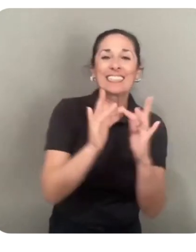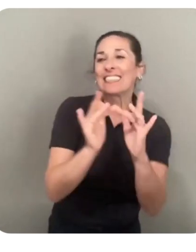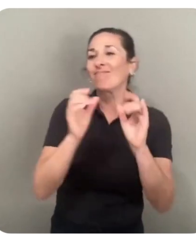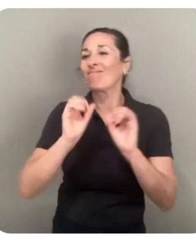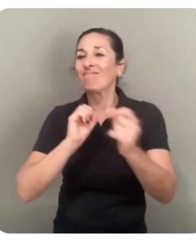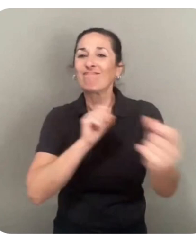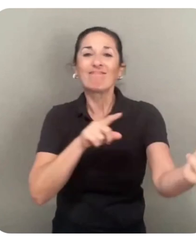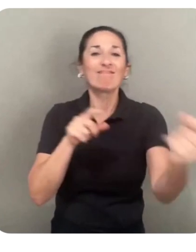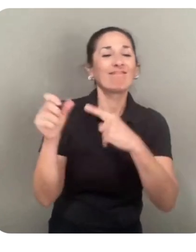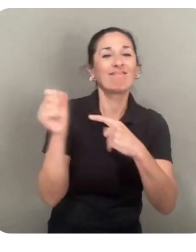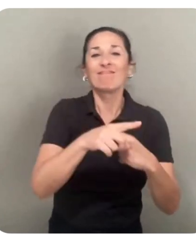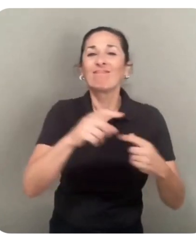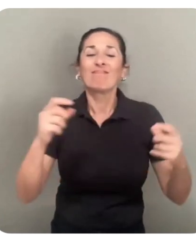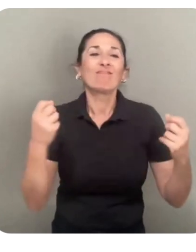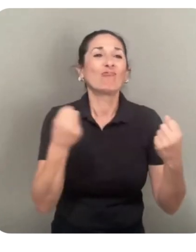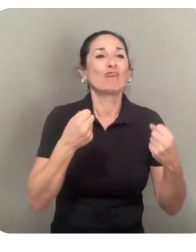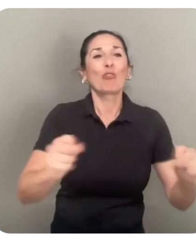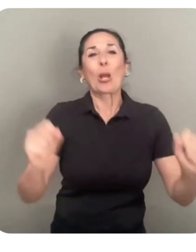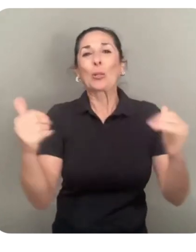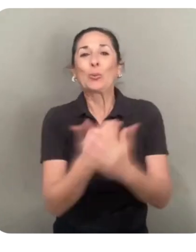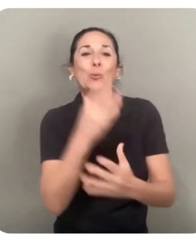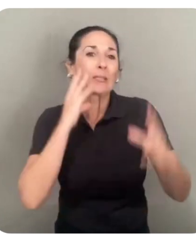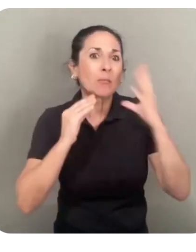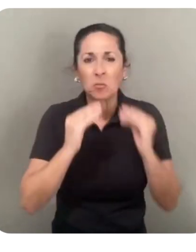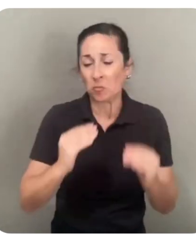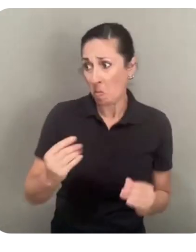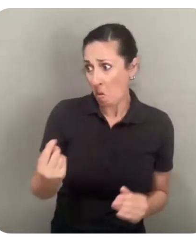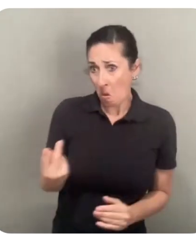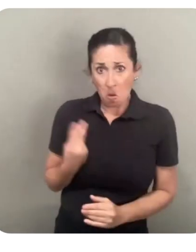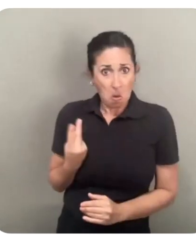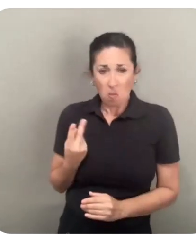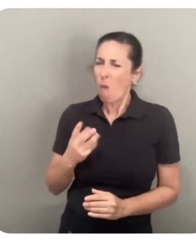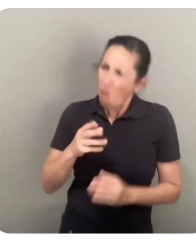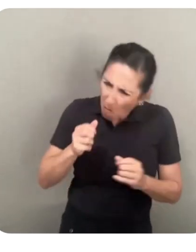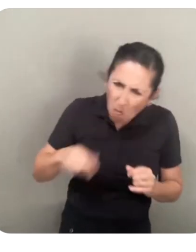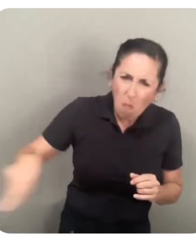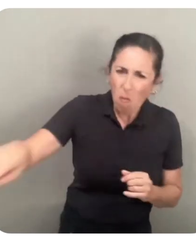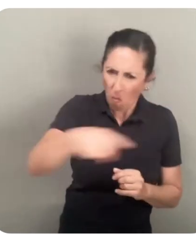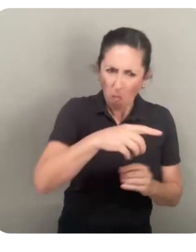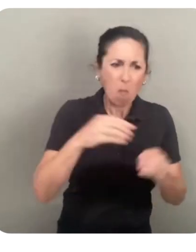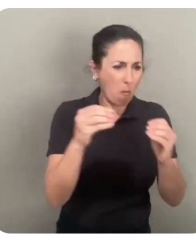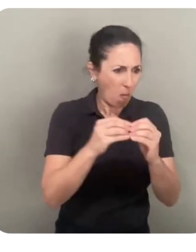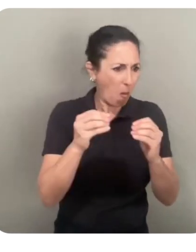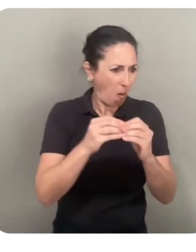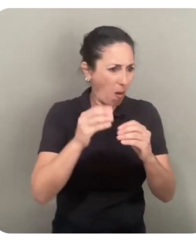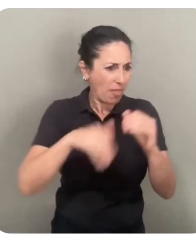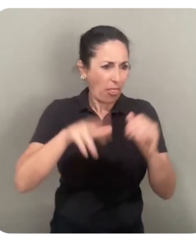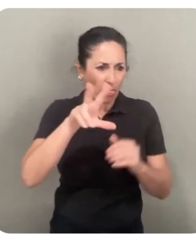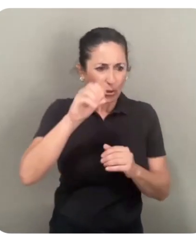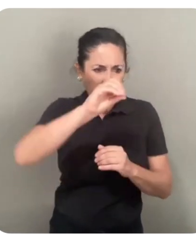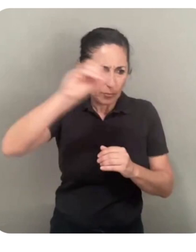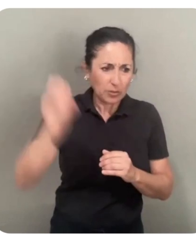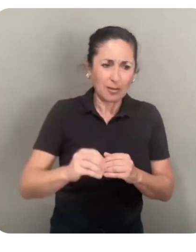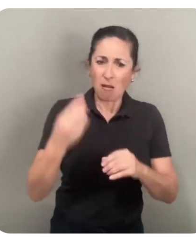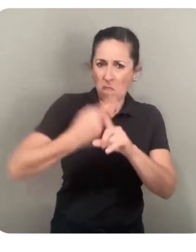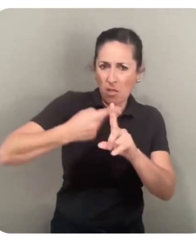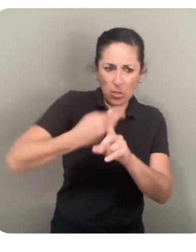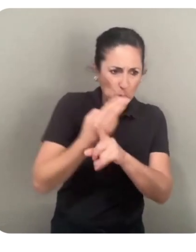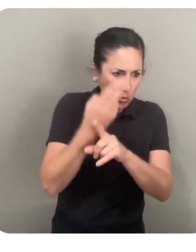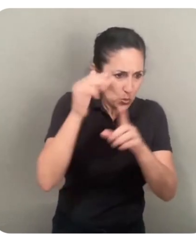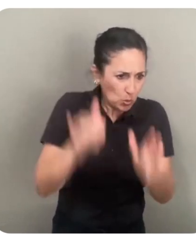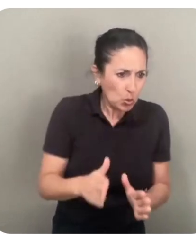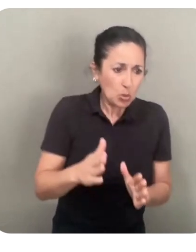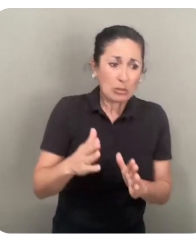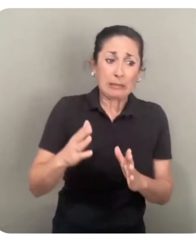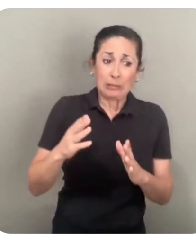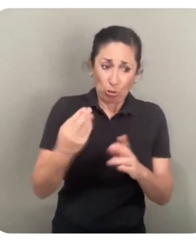not alone. 30% of monthly users open at least one app on top of their games to message their friends or check a